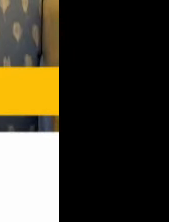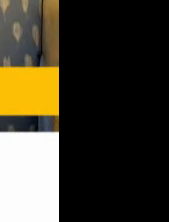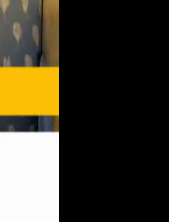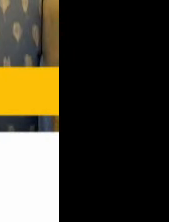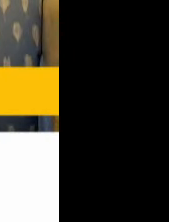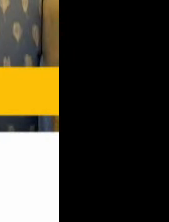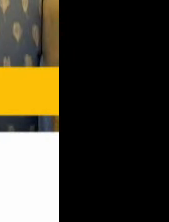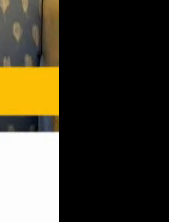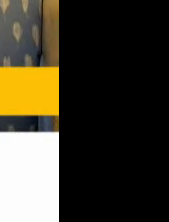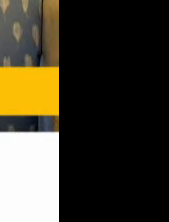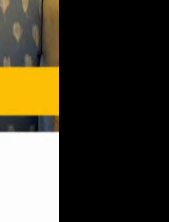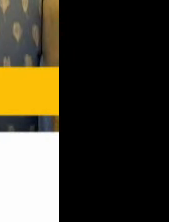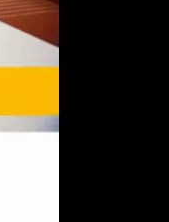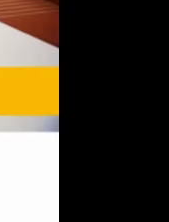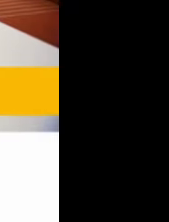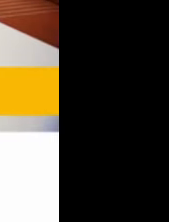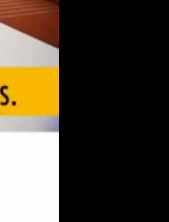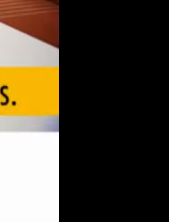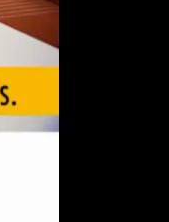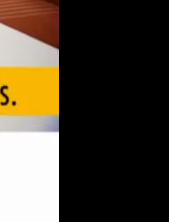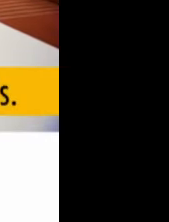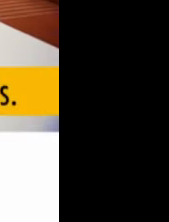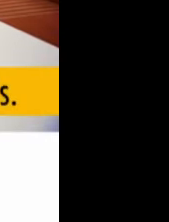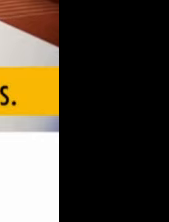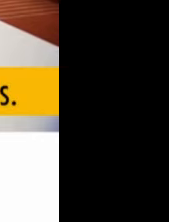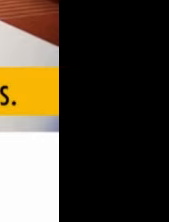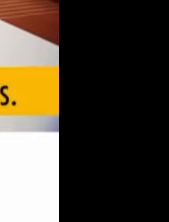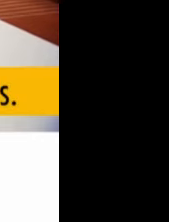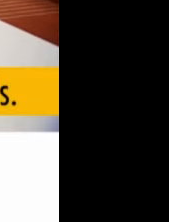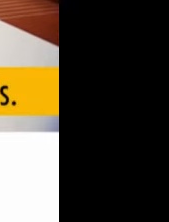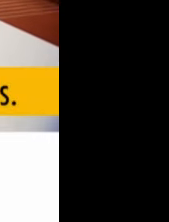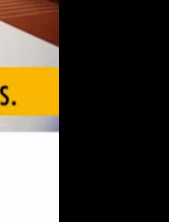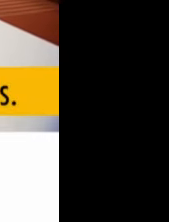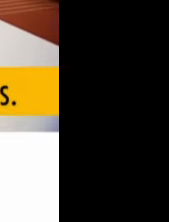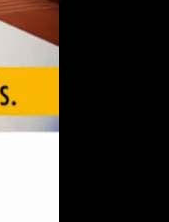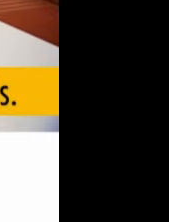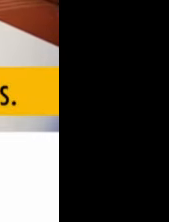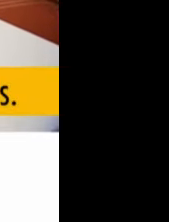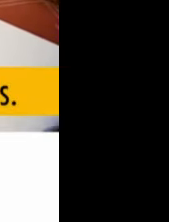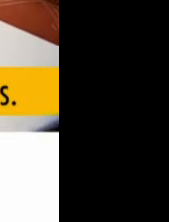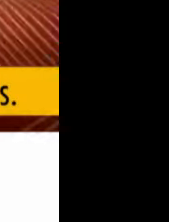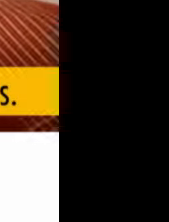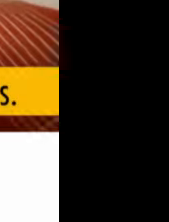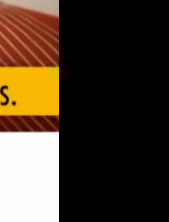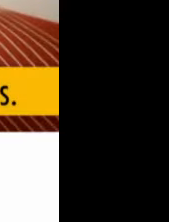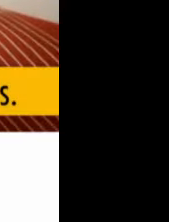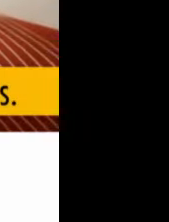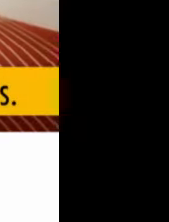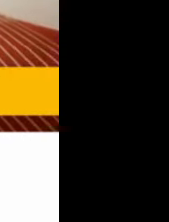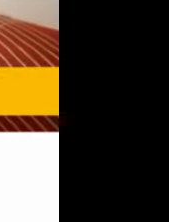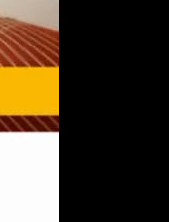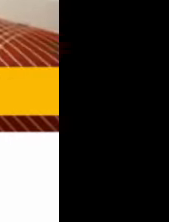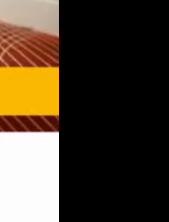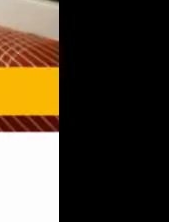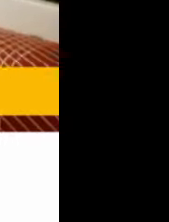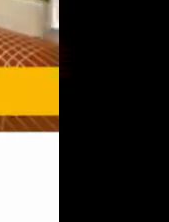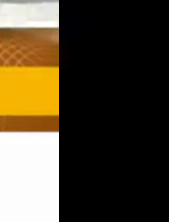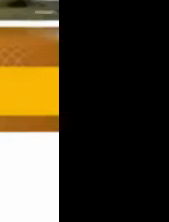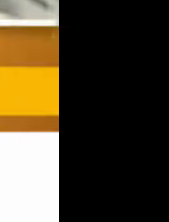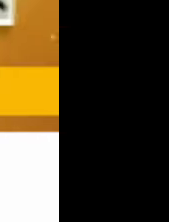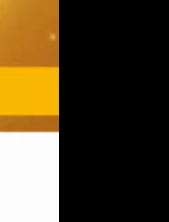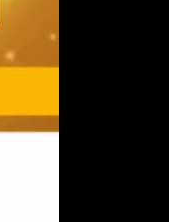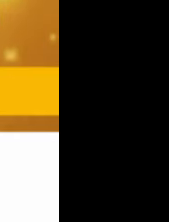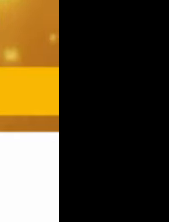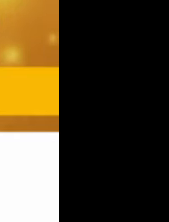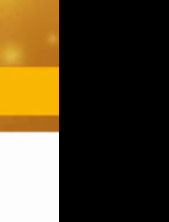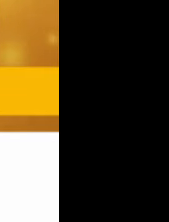my internship for the summer of 2018. At Rockwell Automation, I was able to complete a global margin analysis. In addition, I